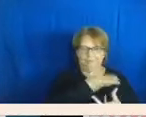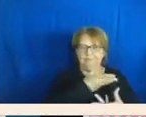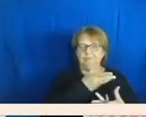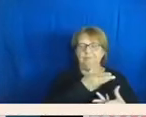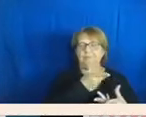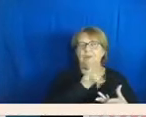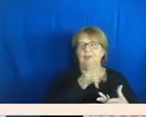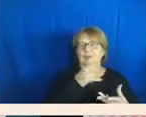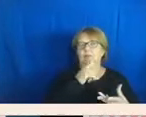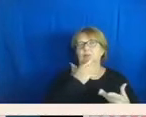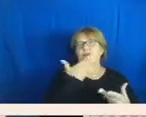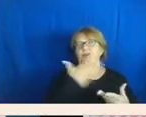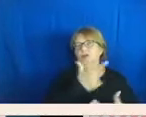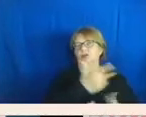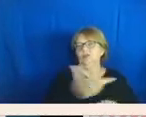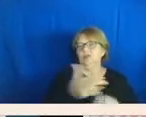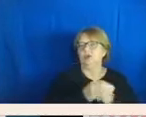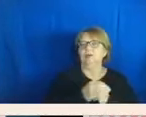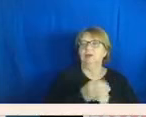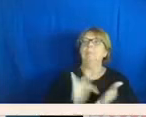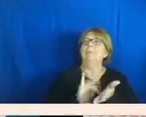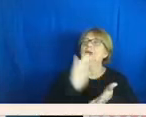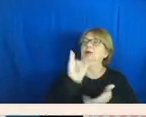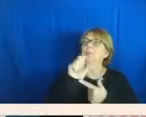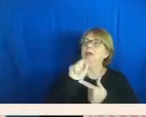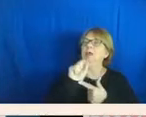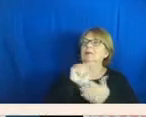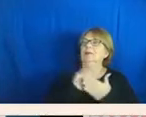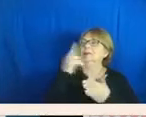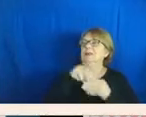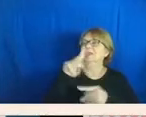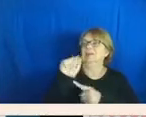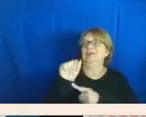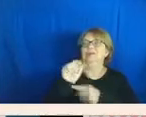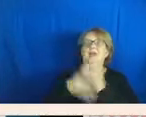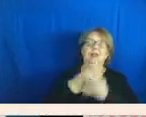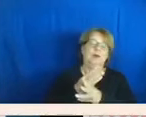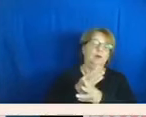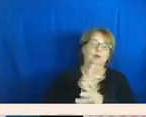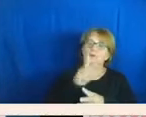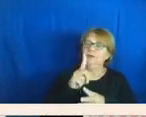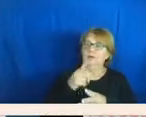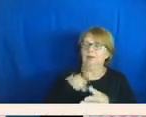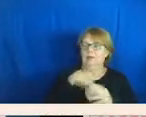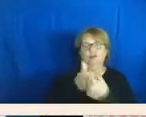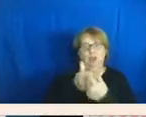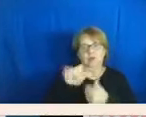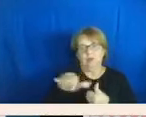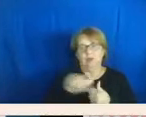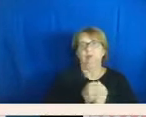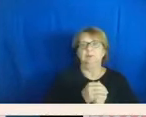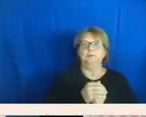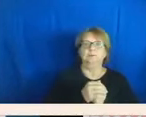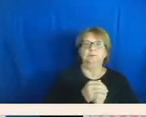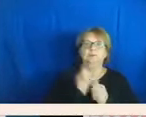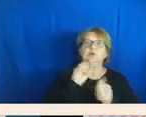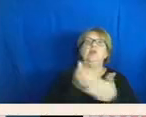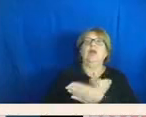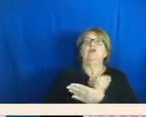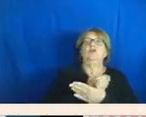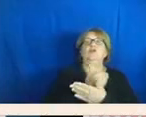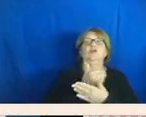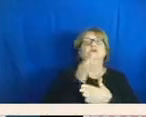resource, medical bills are something people in the disability world really have a challenge with. And so this new rule in 2017,